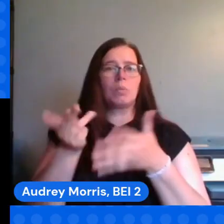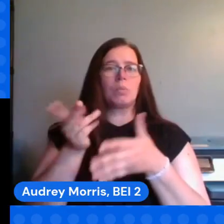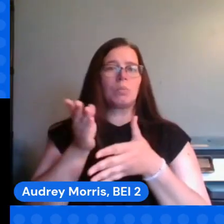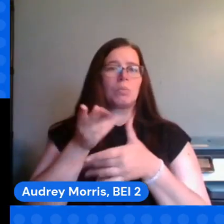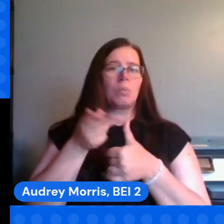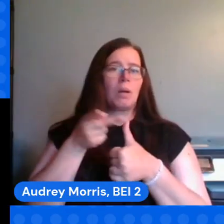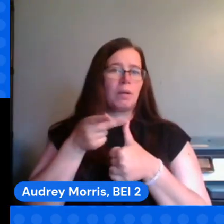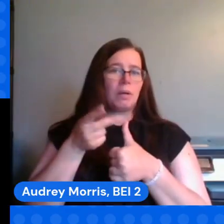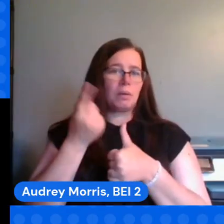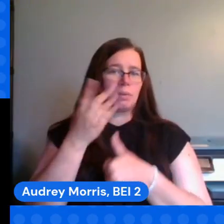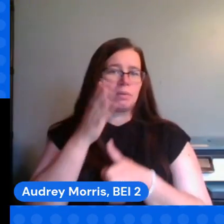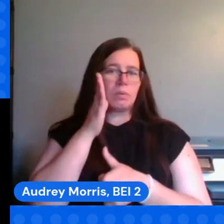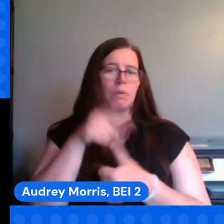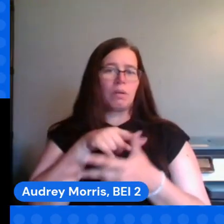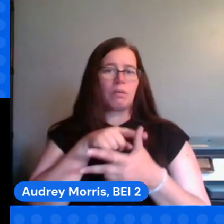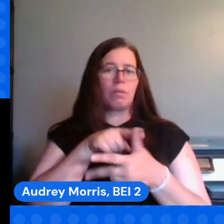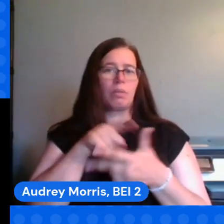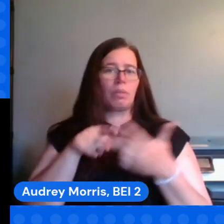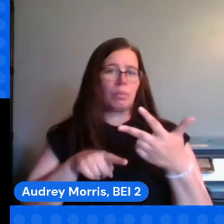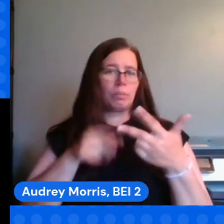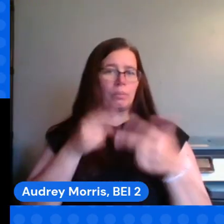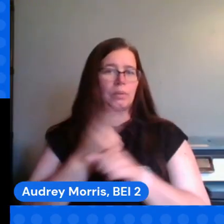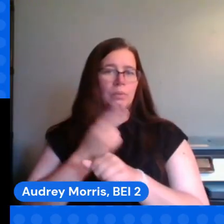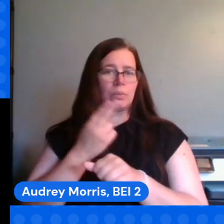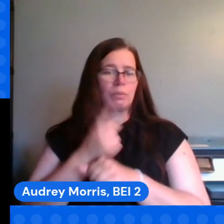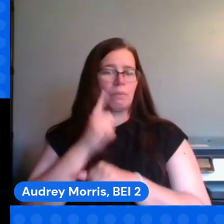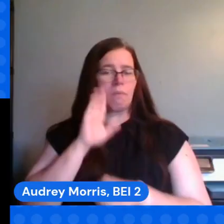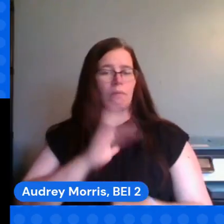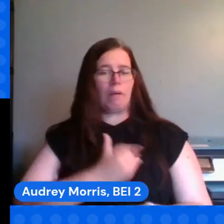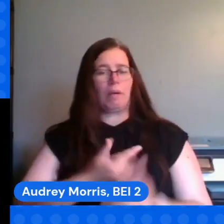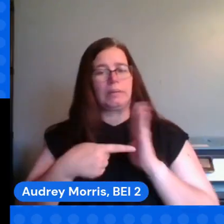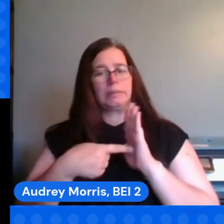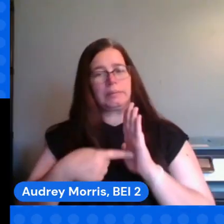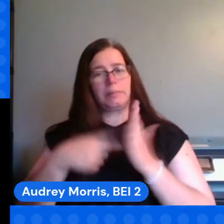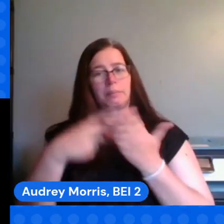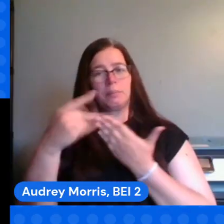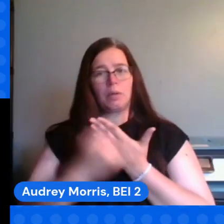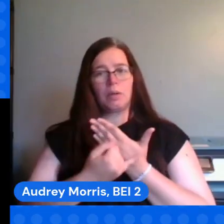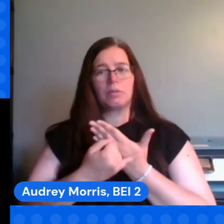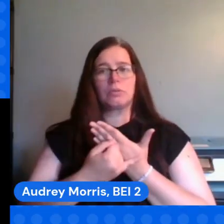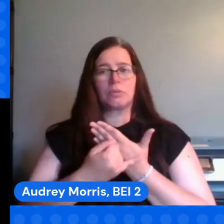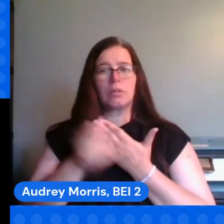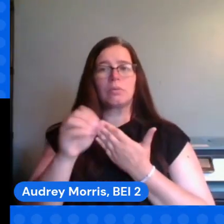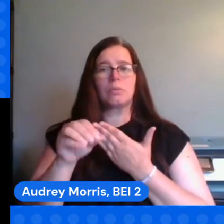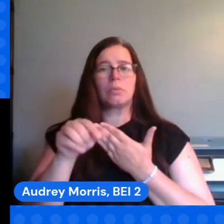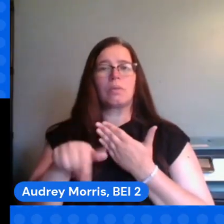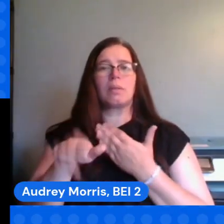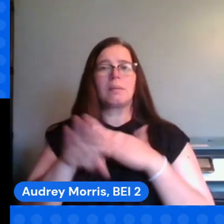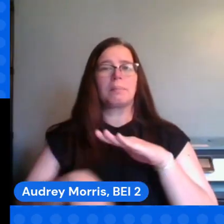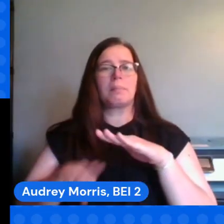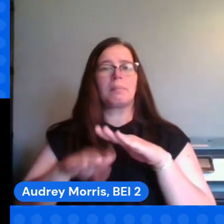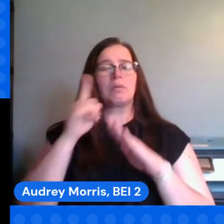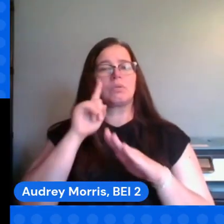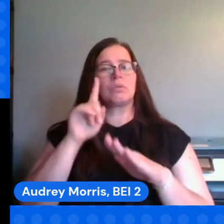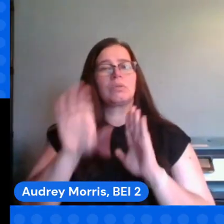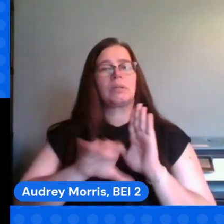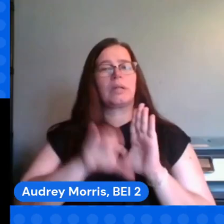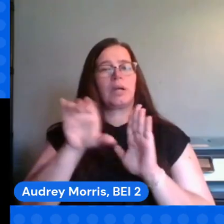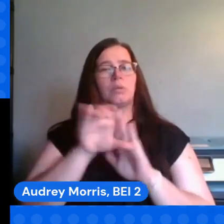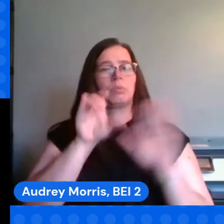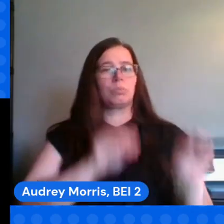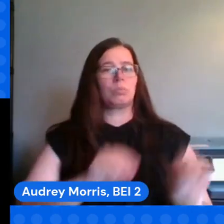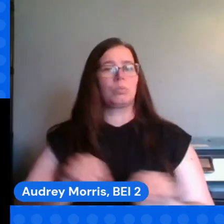these three we'll be using in our sample project. So the basic one to get your character